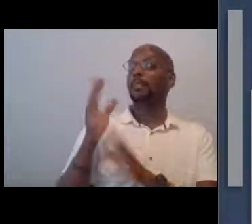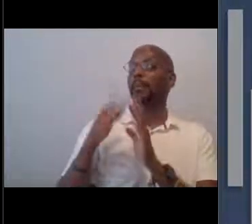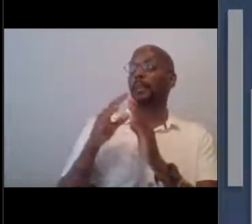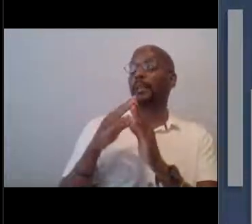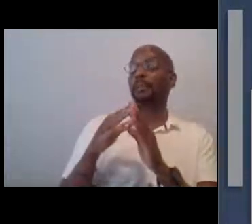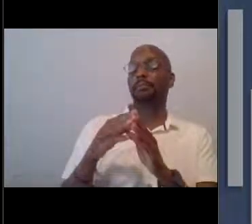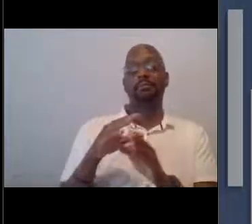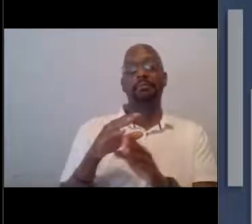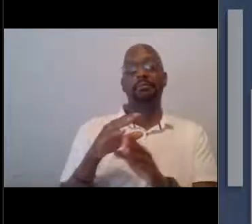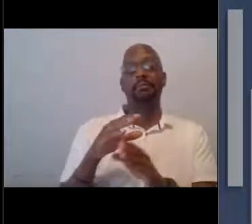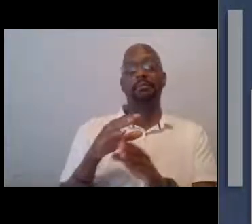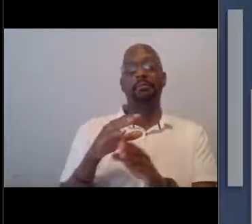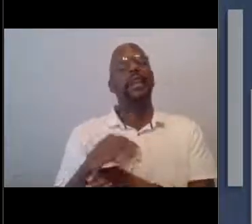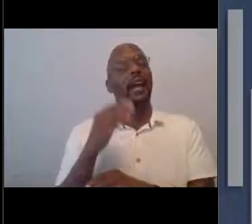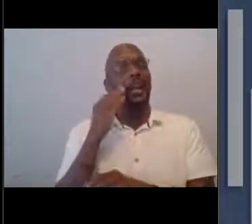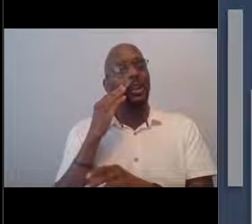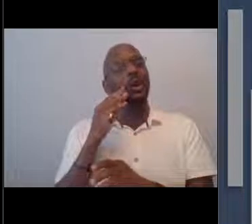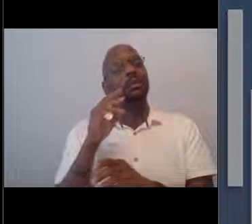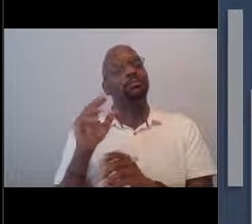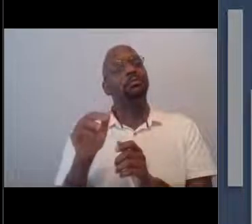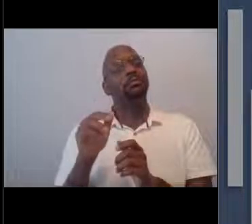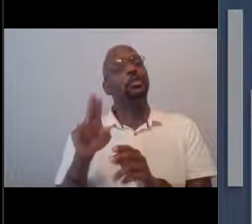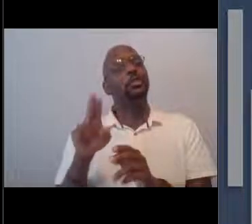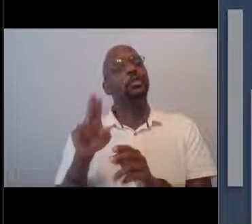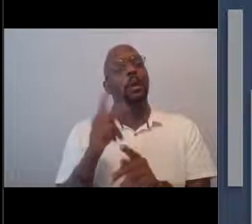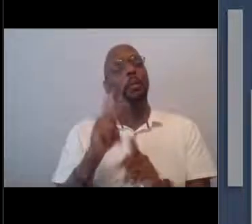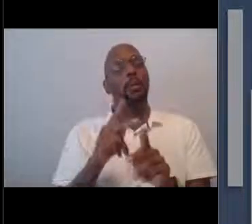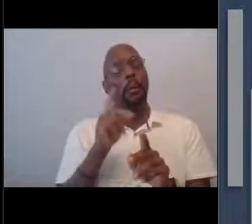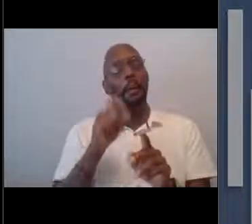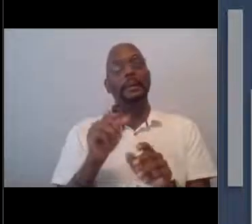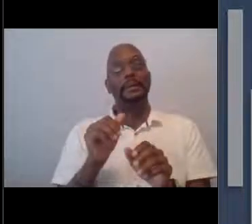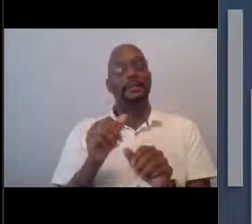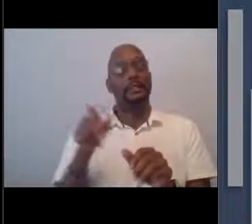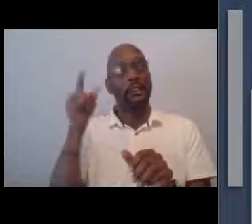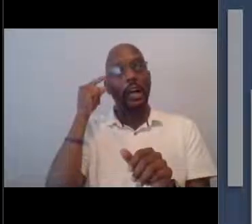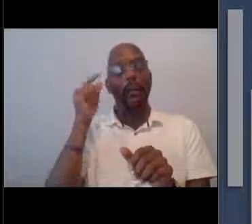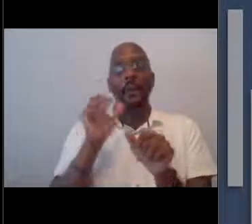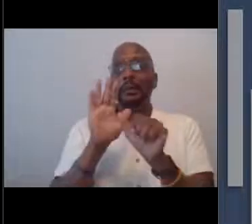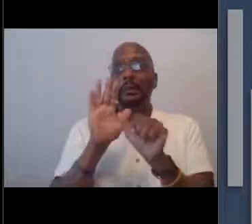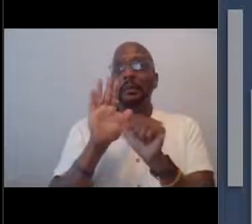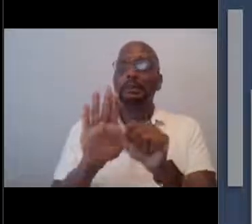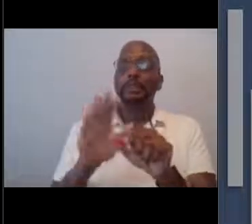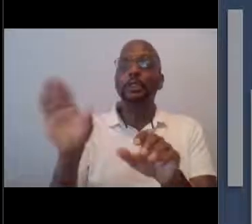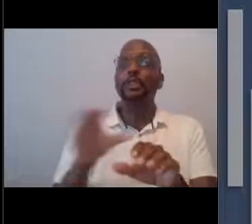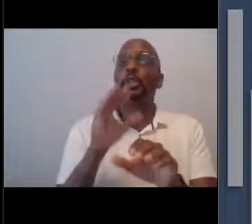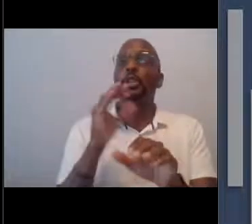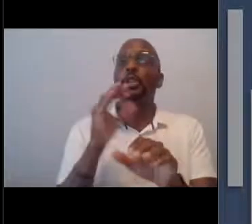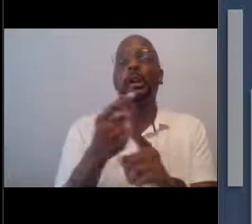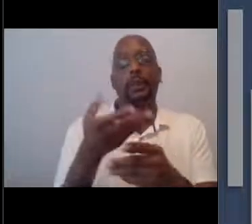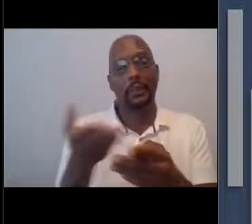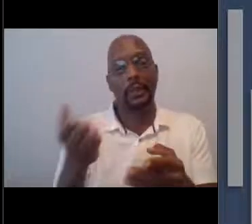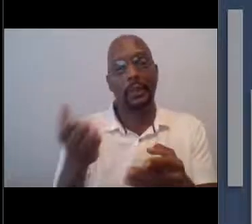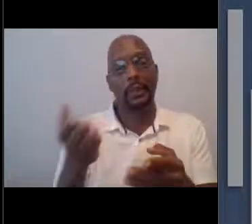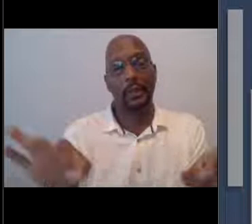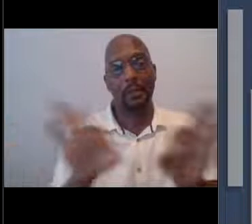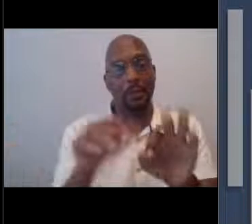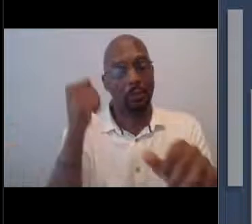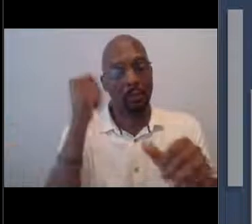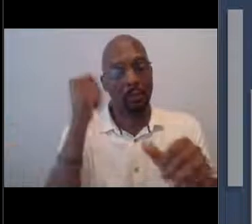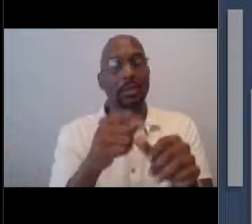and regular ordinary people that have to push government to do the right thing. And sometimes we don't want to hear